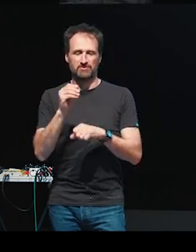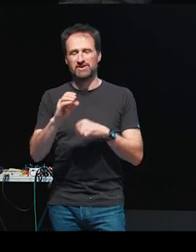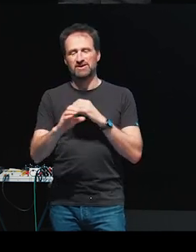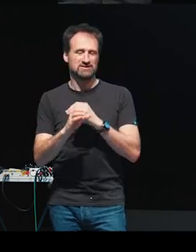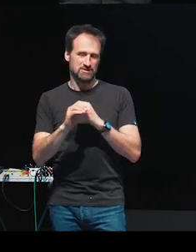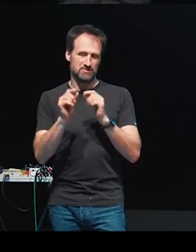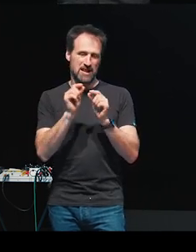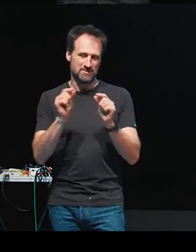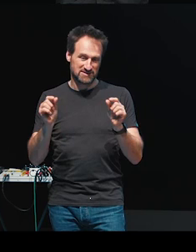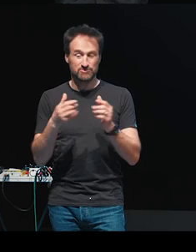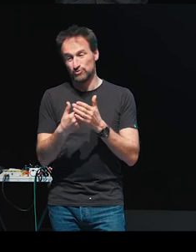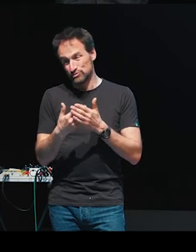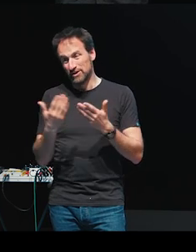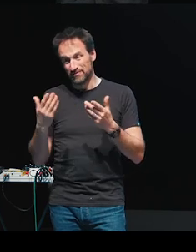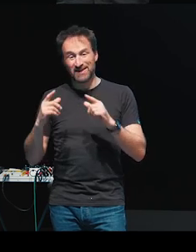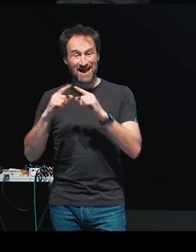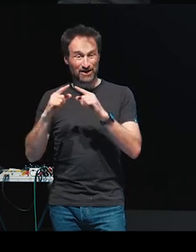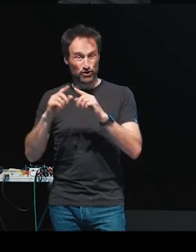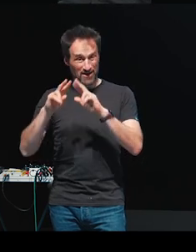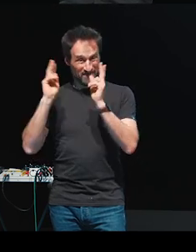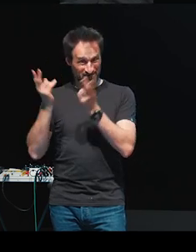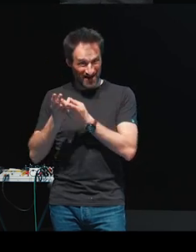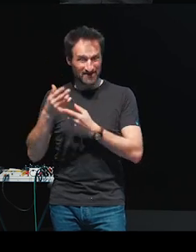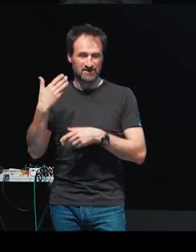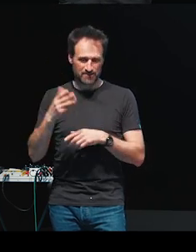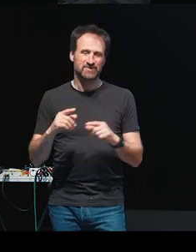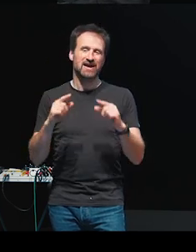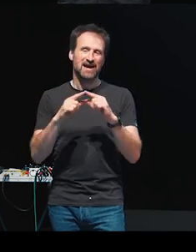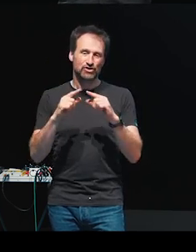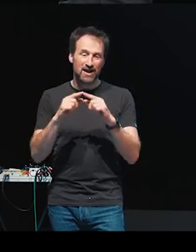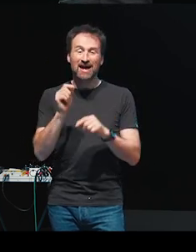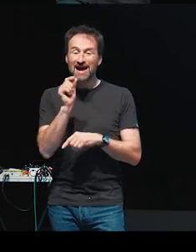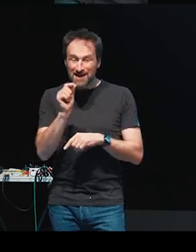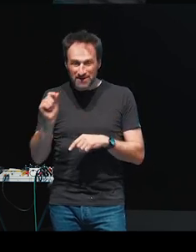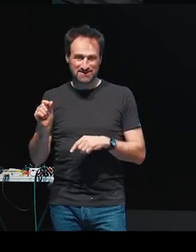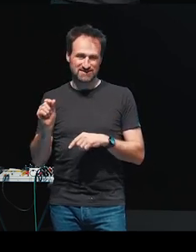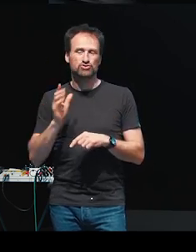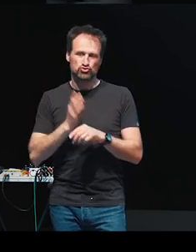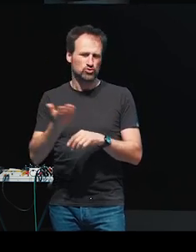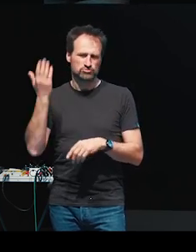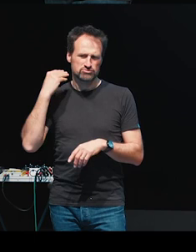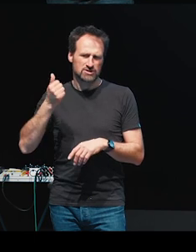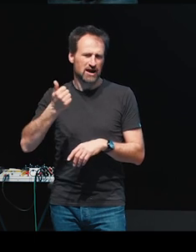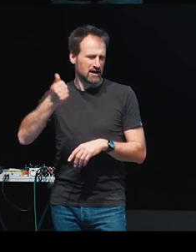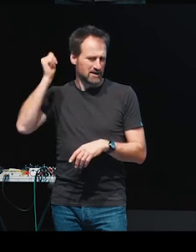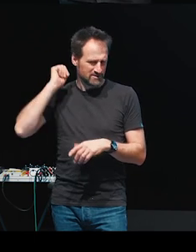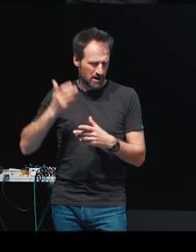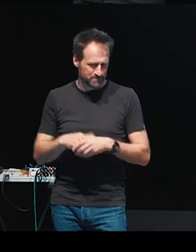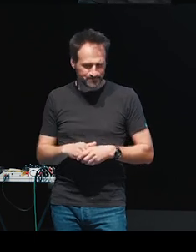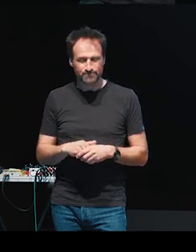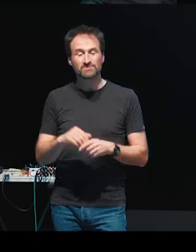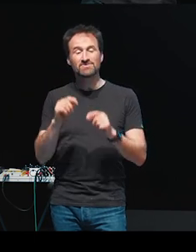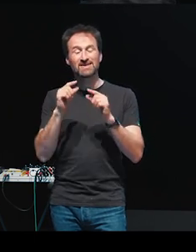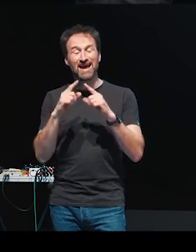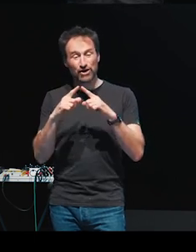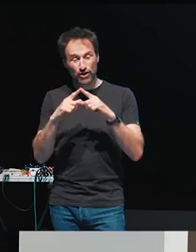world of Angular, we have something called Angular Elements for about a year. Angular Elements is just a wrapper.